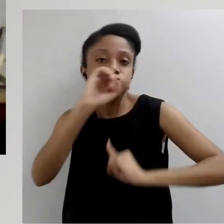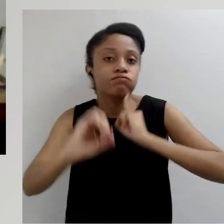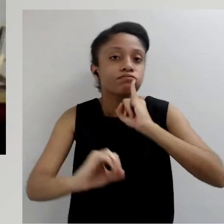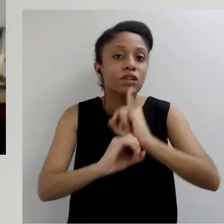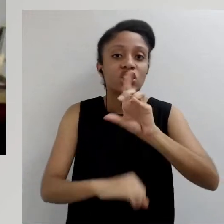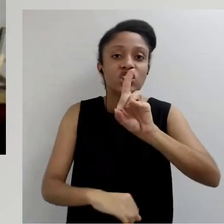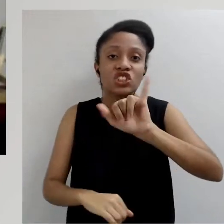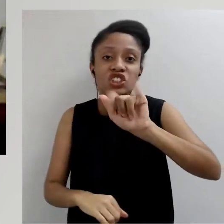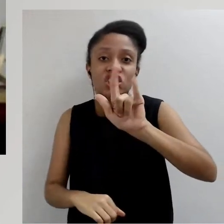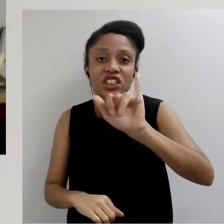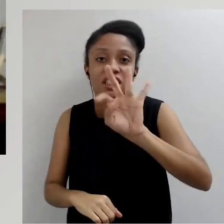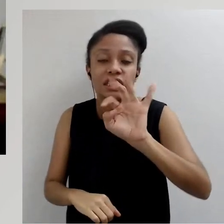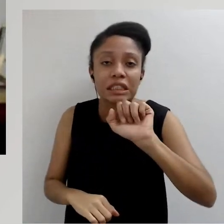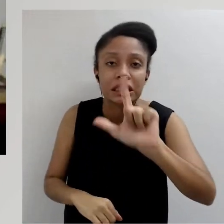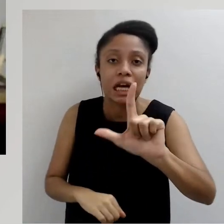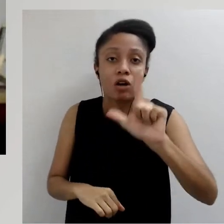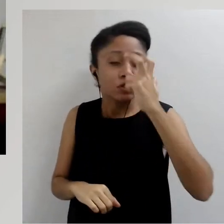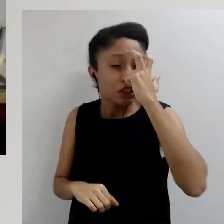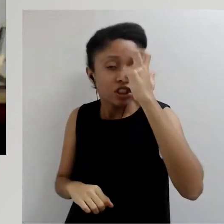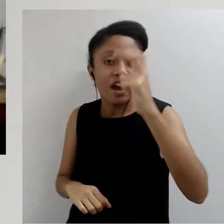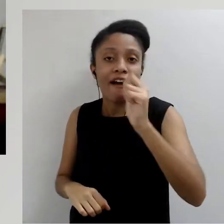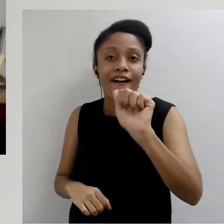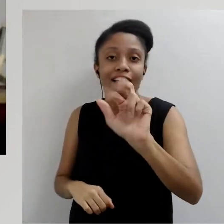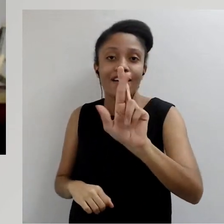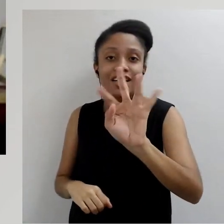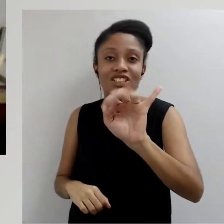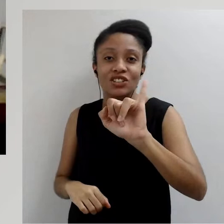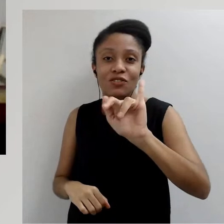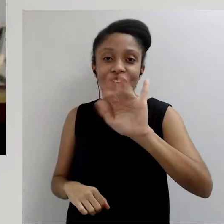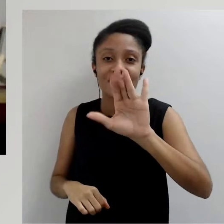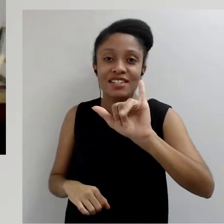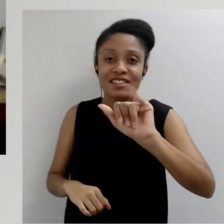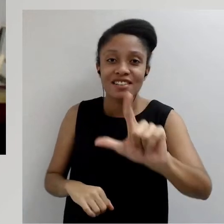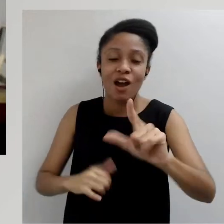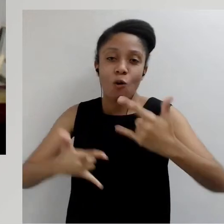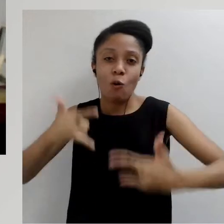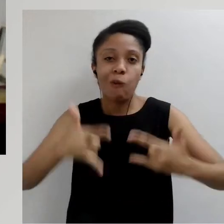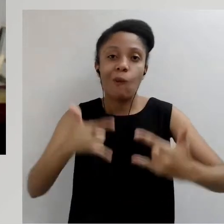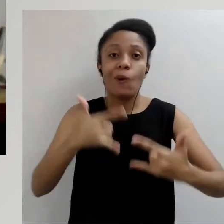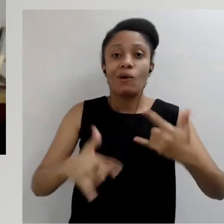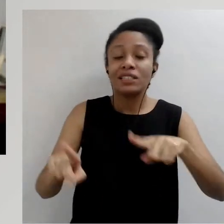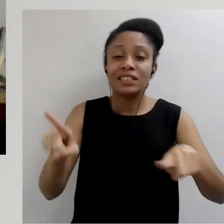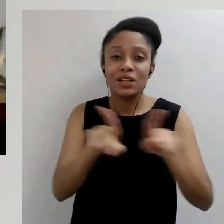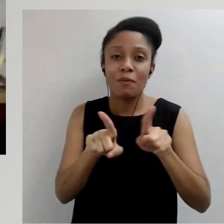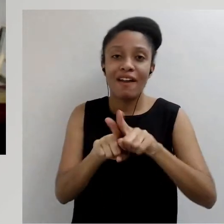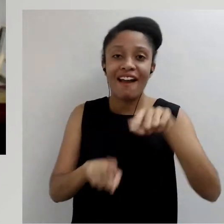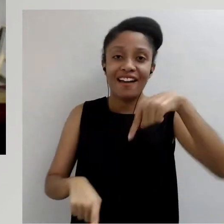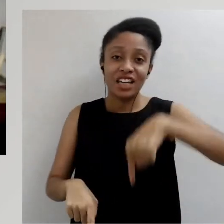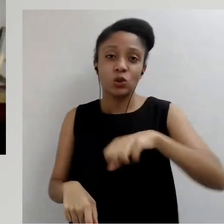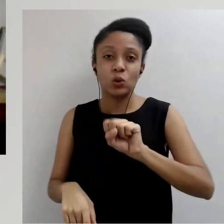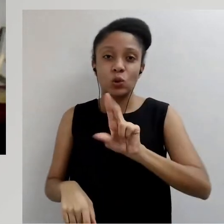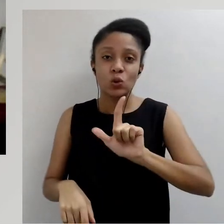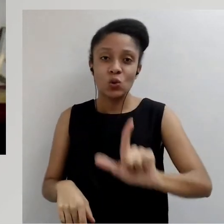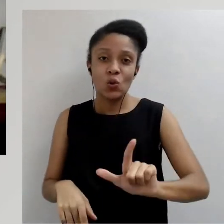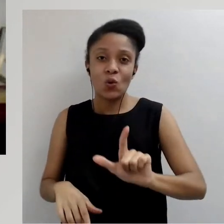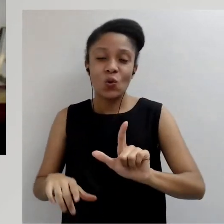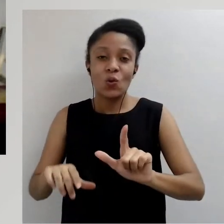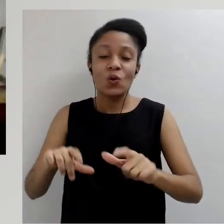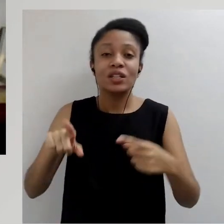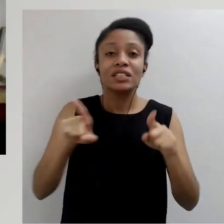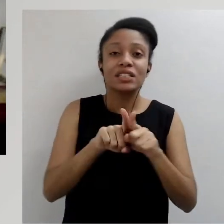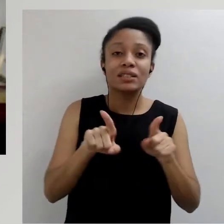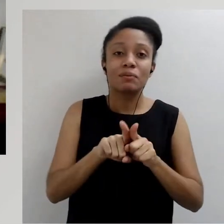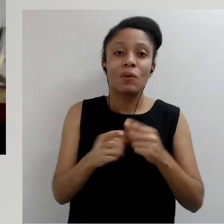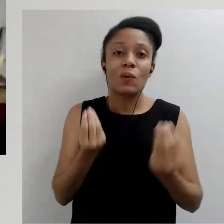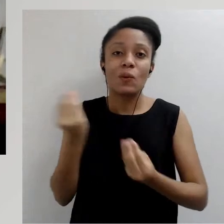intelligence, and how we were able to have this, how we were able to be different in the south part